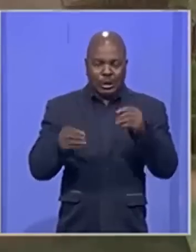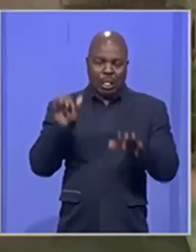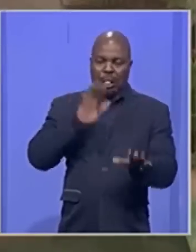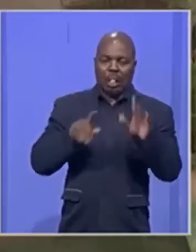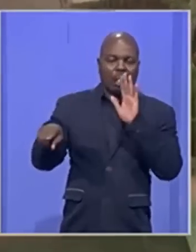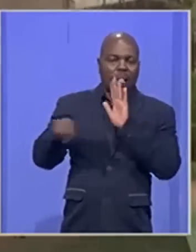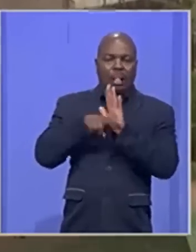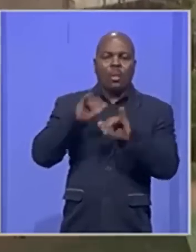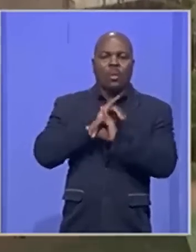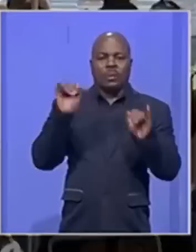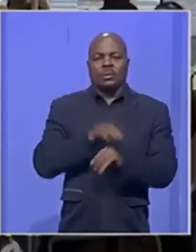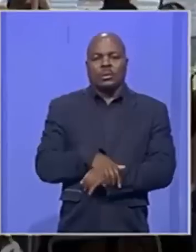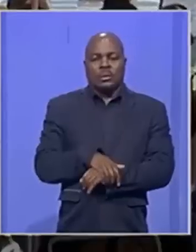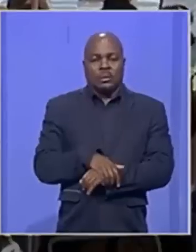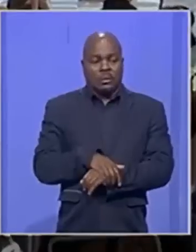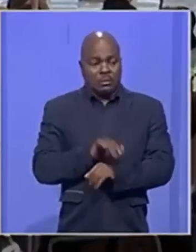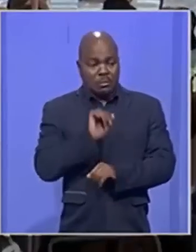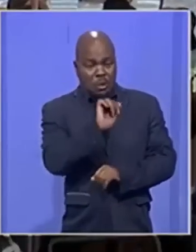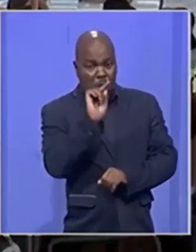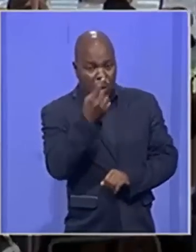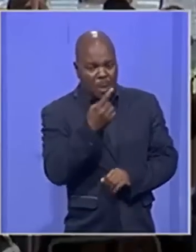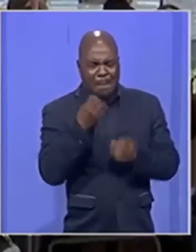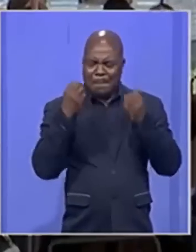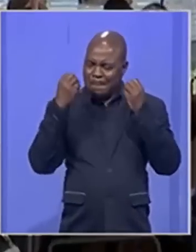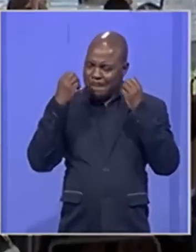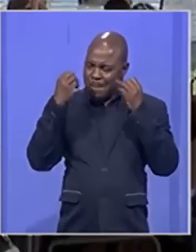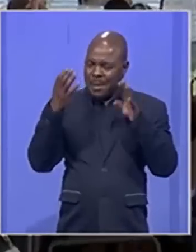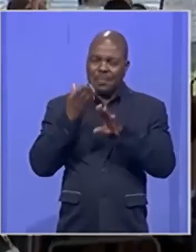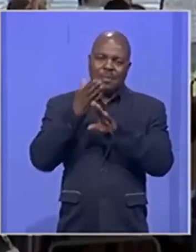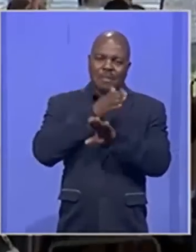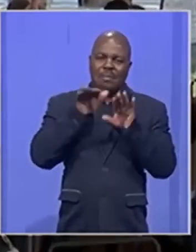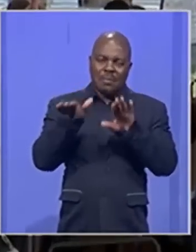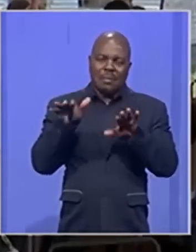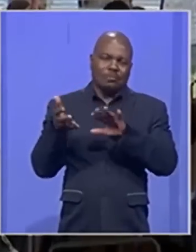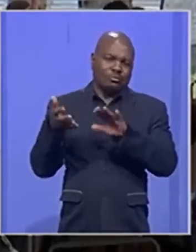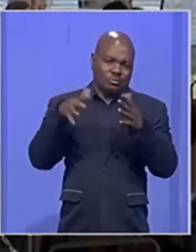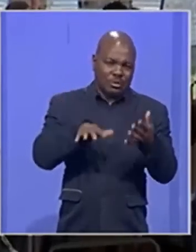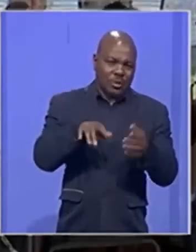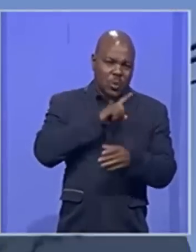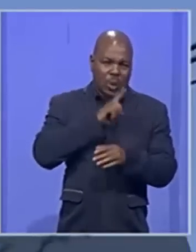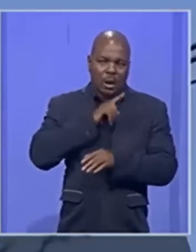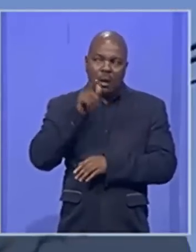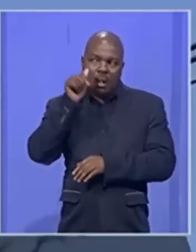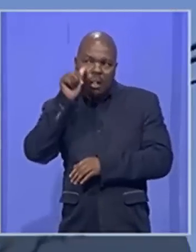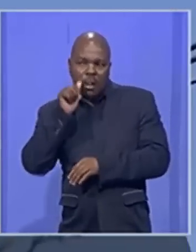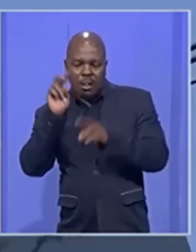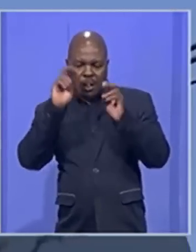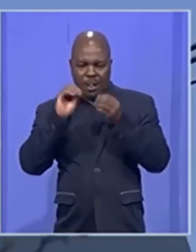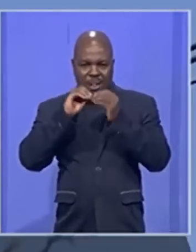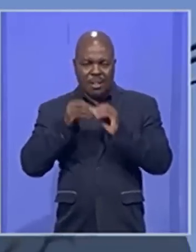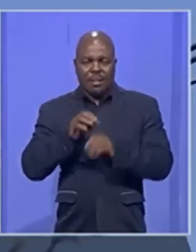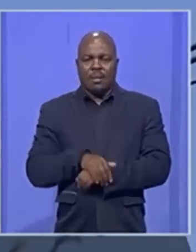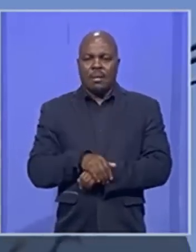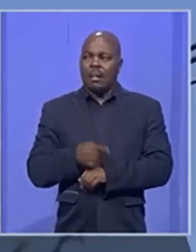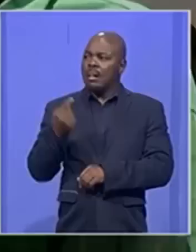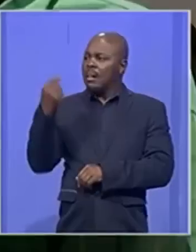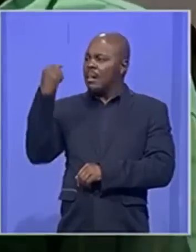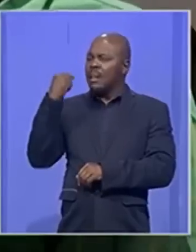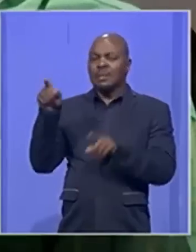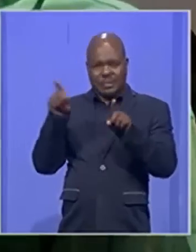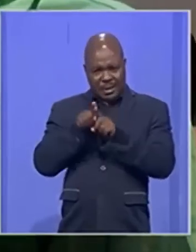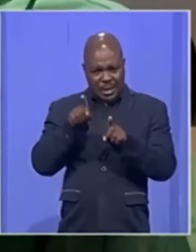thata. We have lost many lives because of this illegal connection. Le mo malobeng re kerile